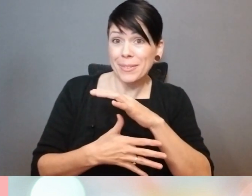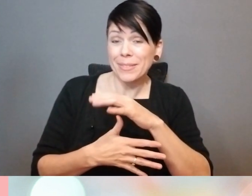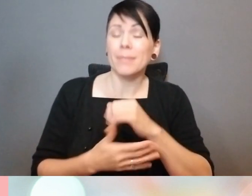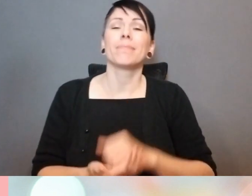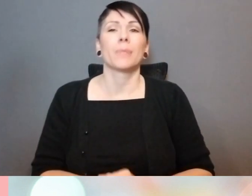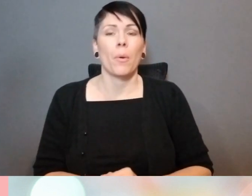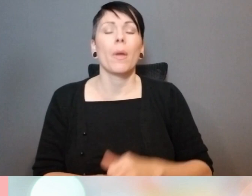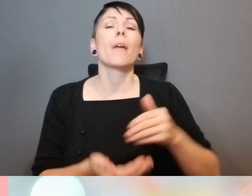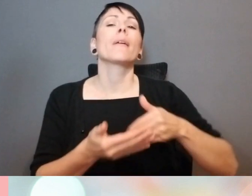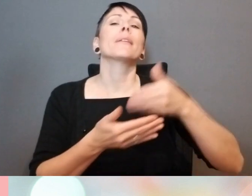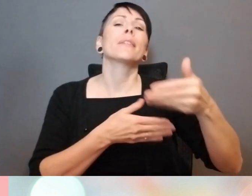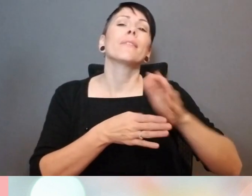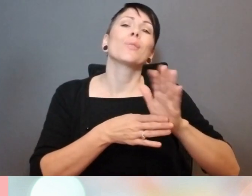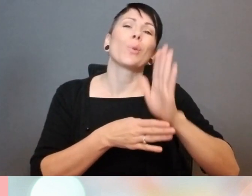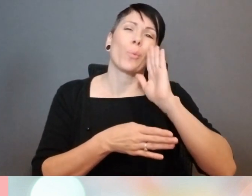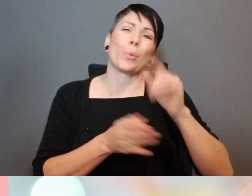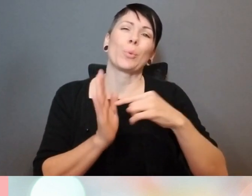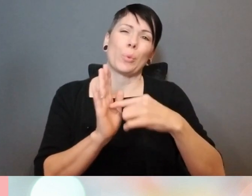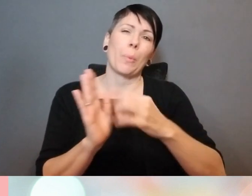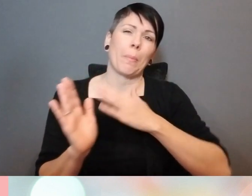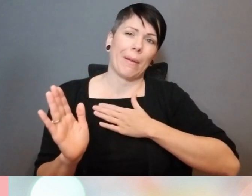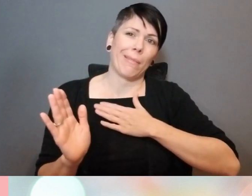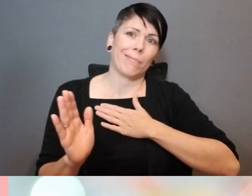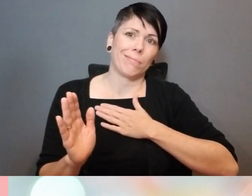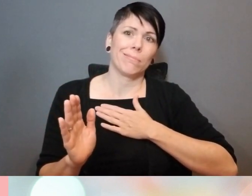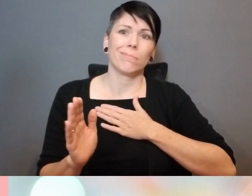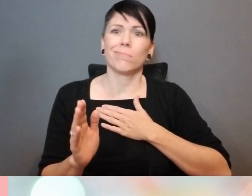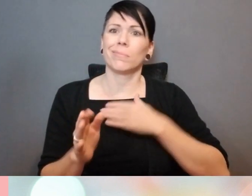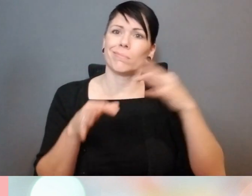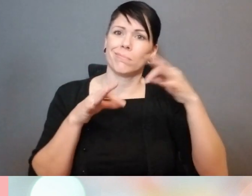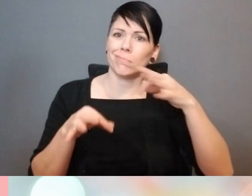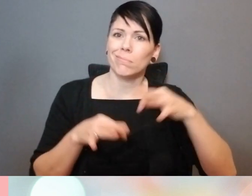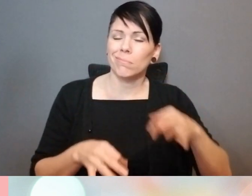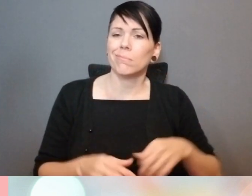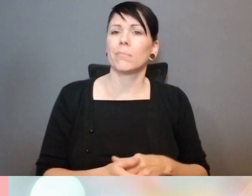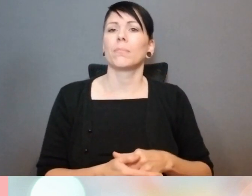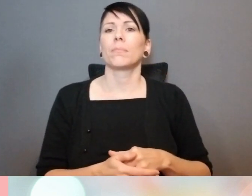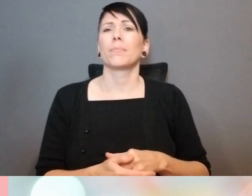me. I hope that this is helpful, and just keep